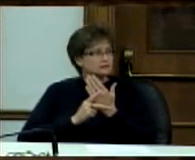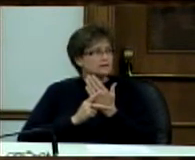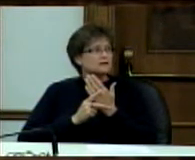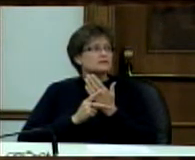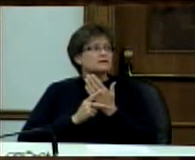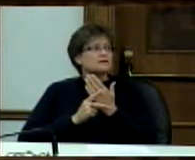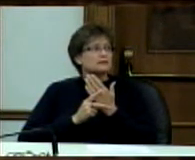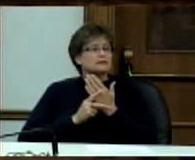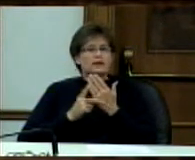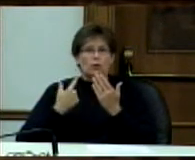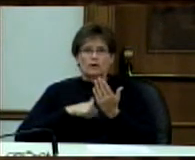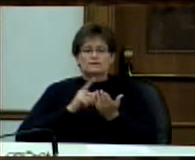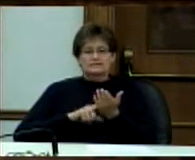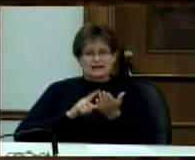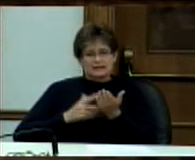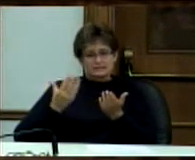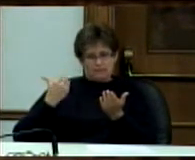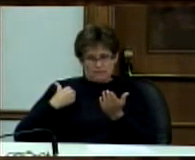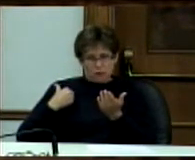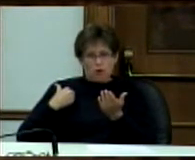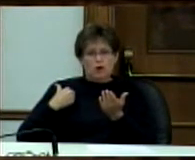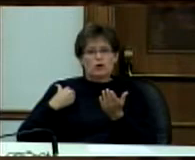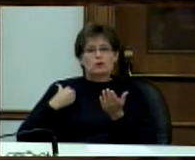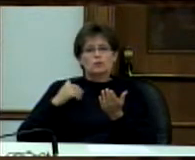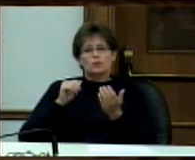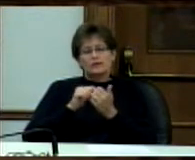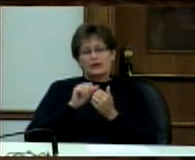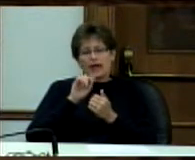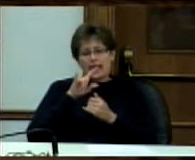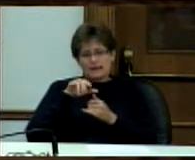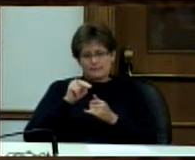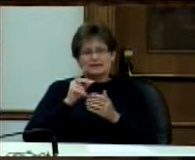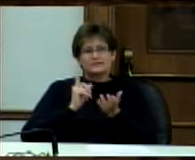that have been discussed by the board and administrators.